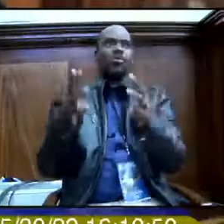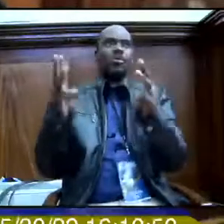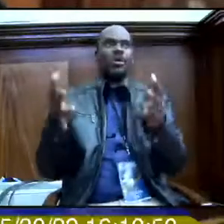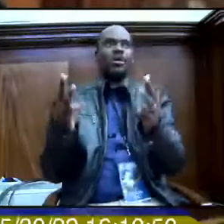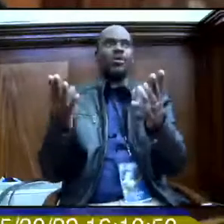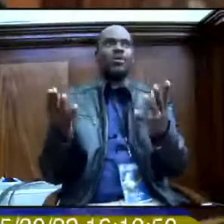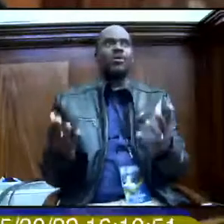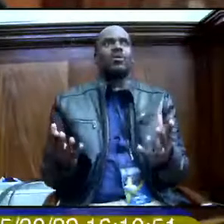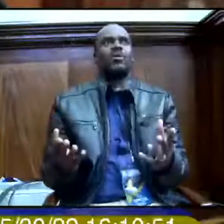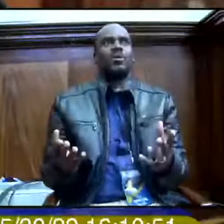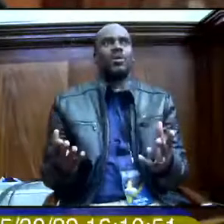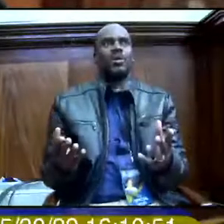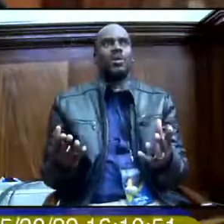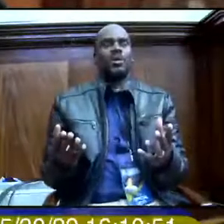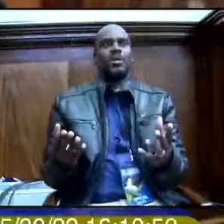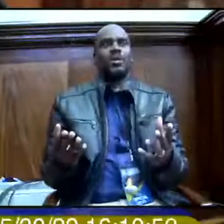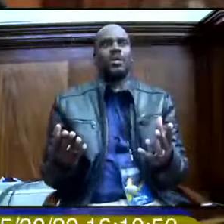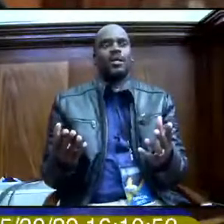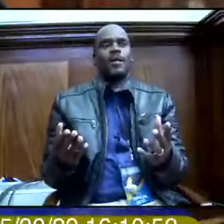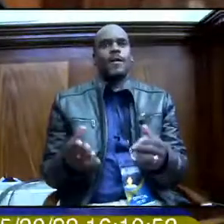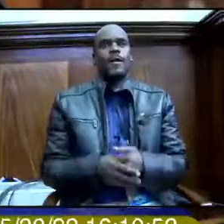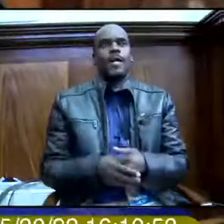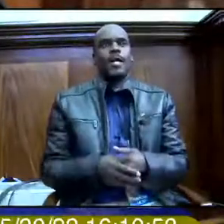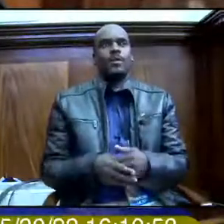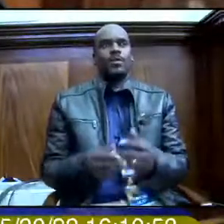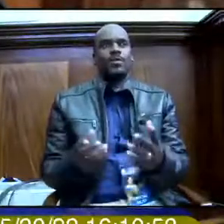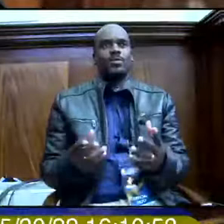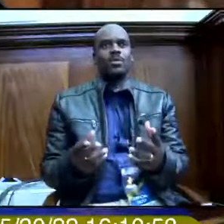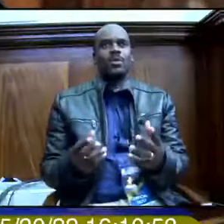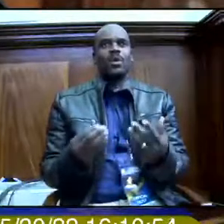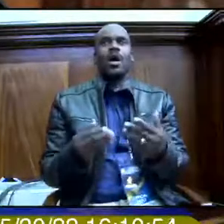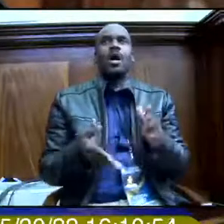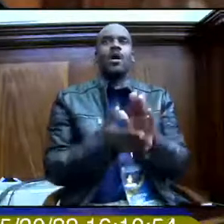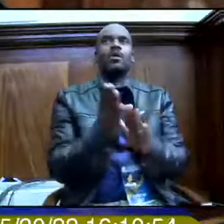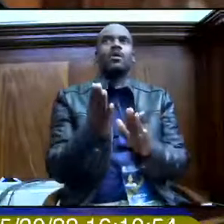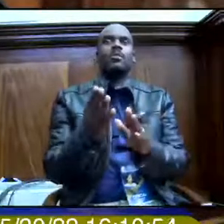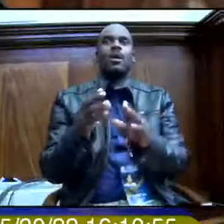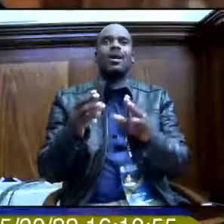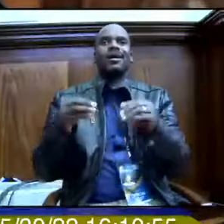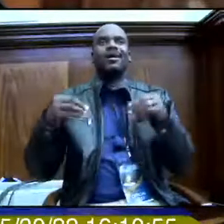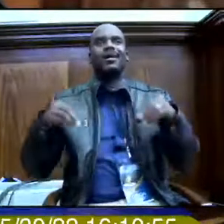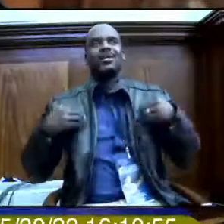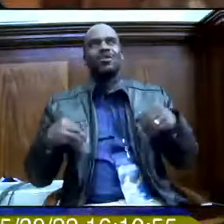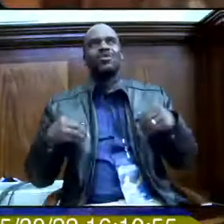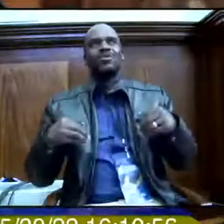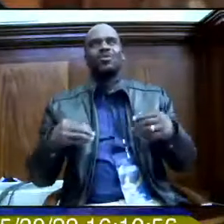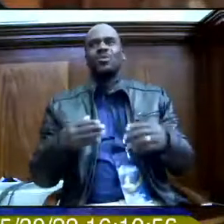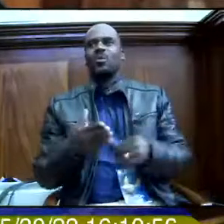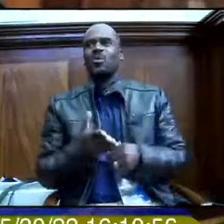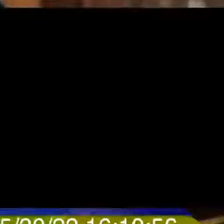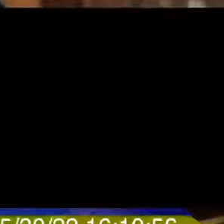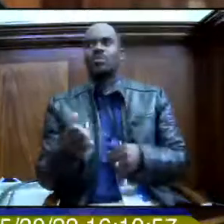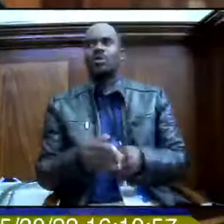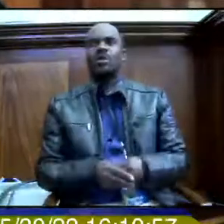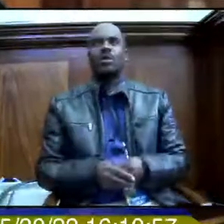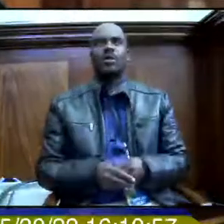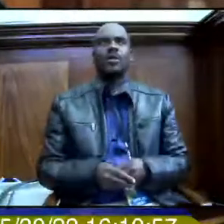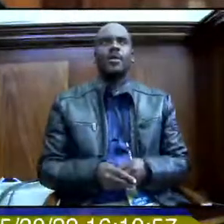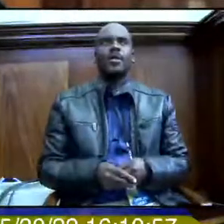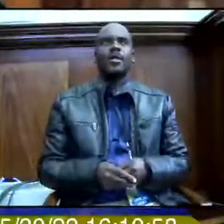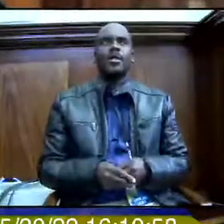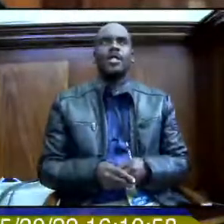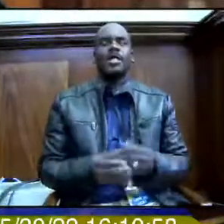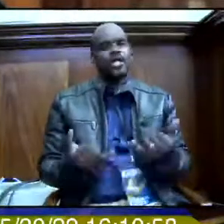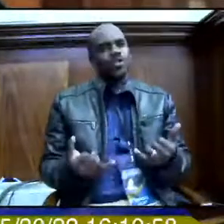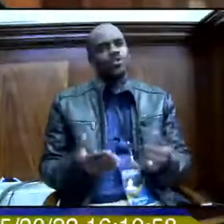vit which was increased when you go to a shop when you go 10 times you're gonna pay tax 10 times so